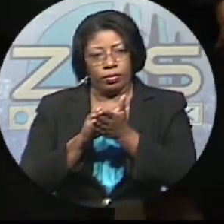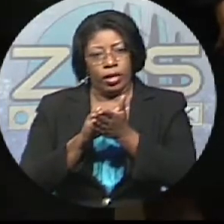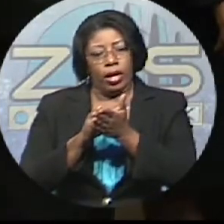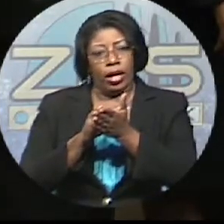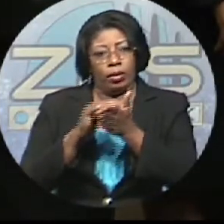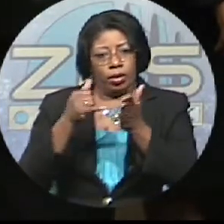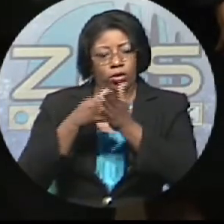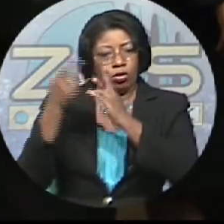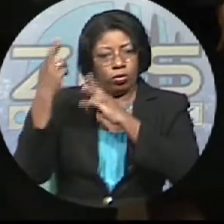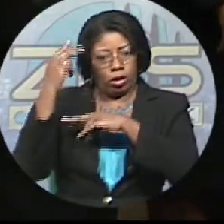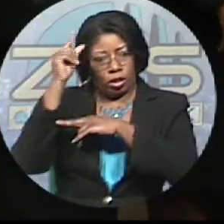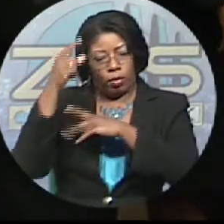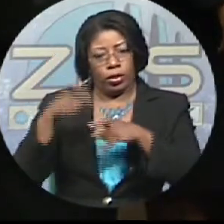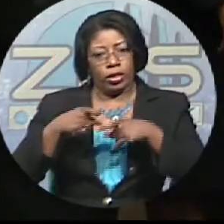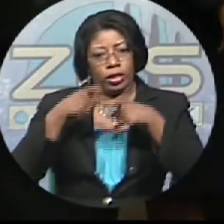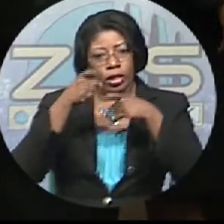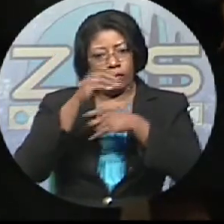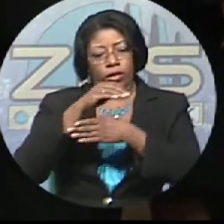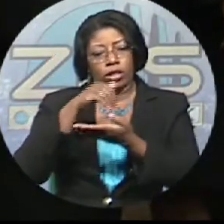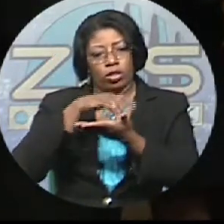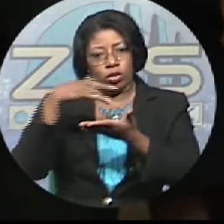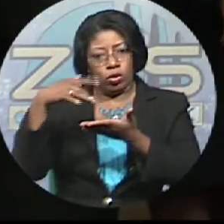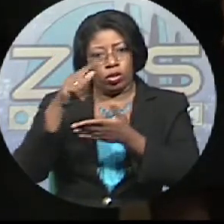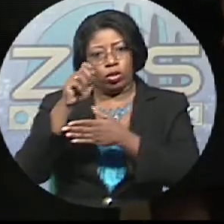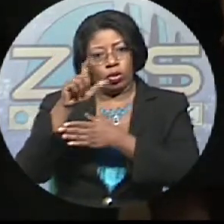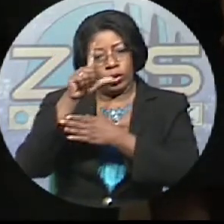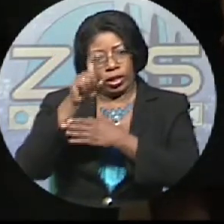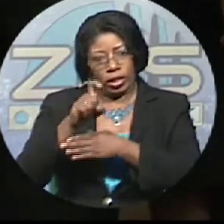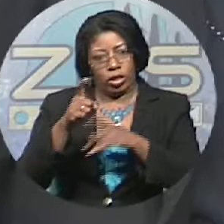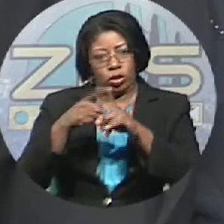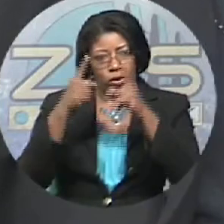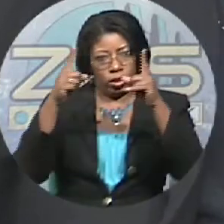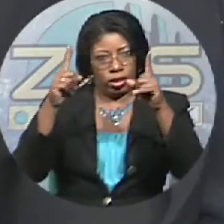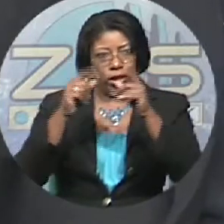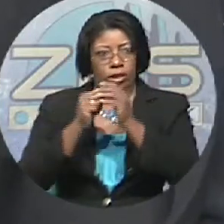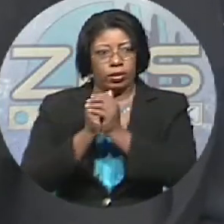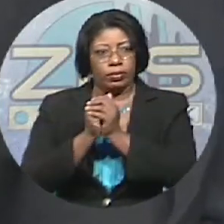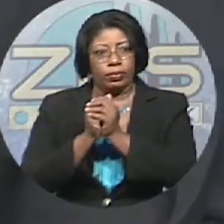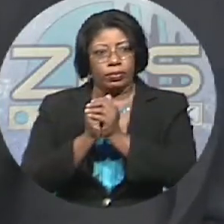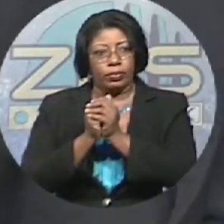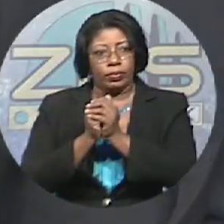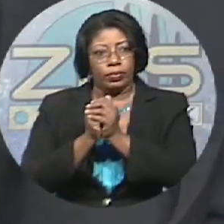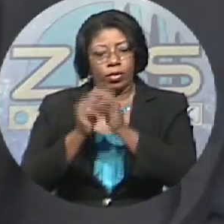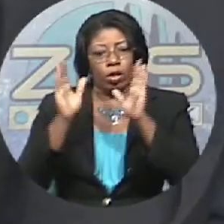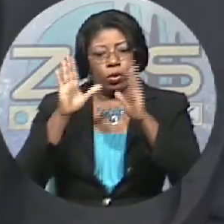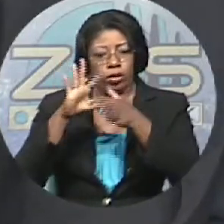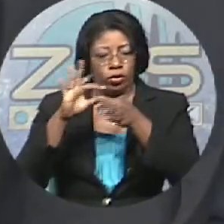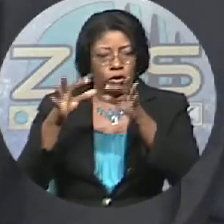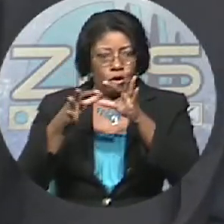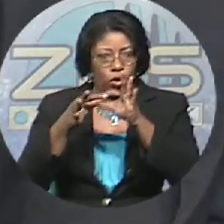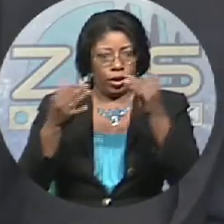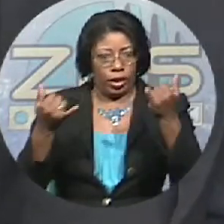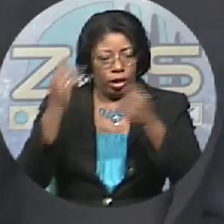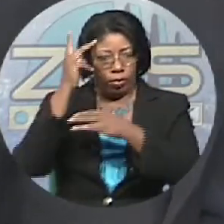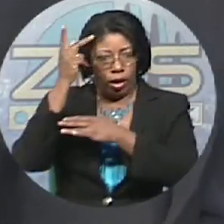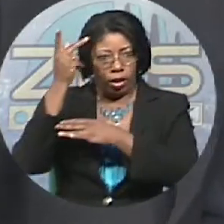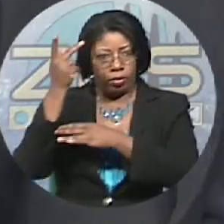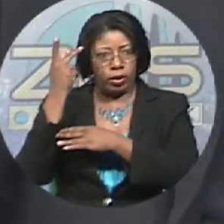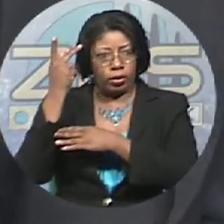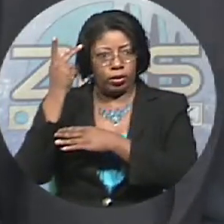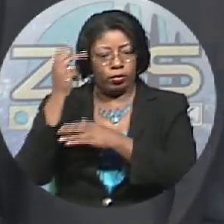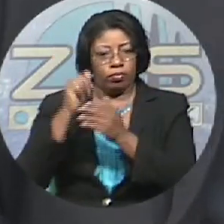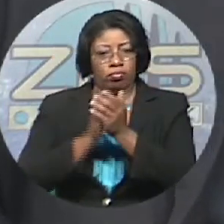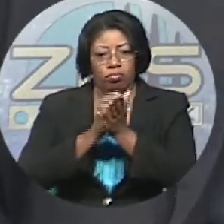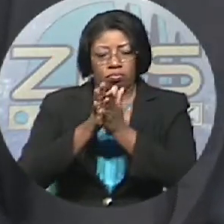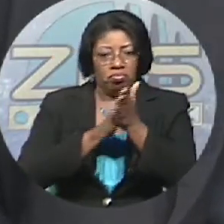to succeed. Cleopatra Murphy, ZNS Network News. Amazing story there. From Parliament now, it was a race against the